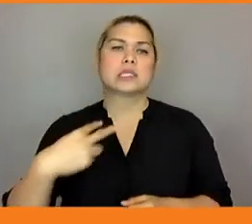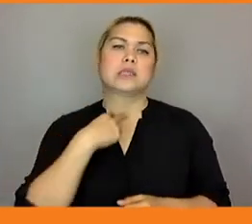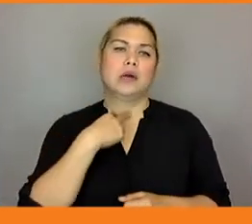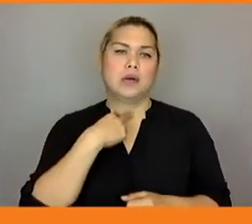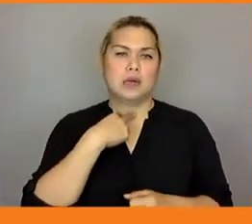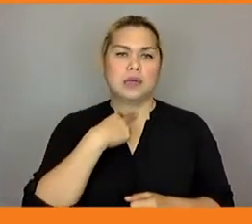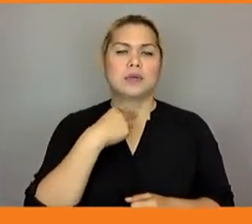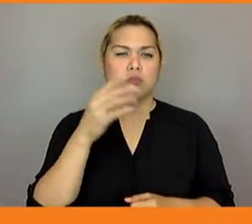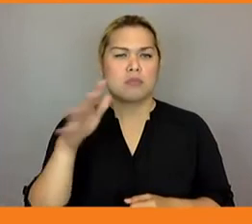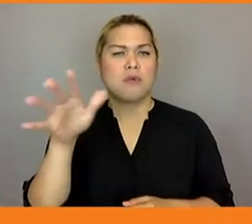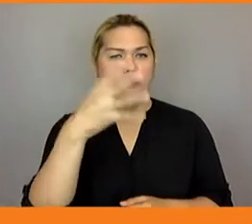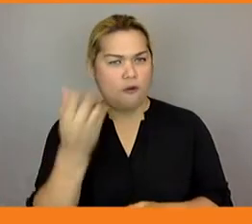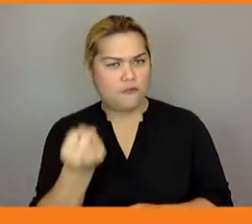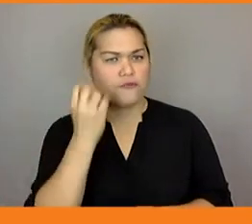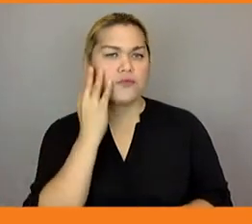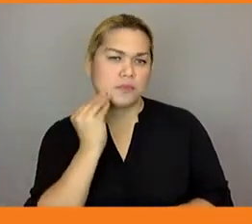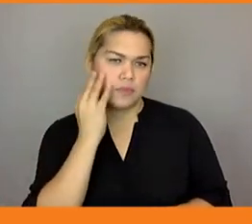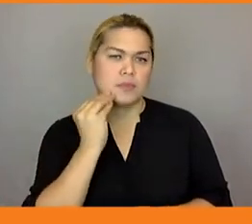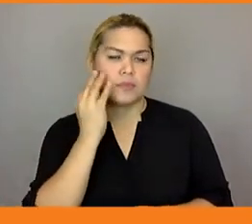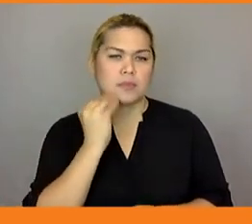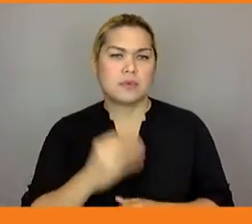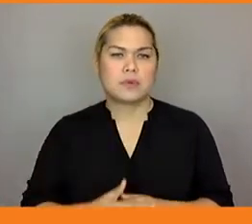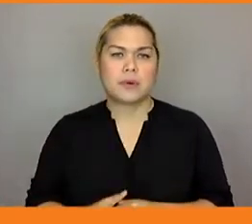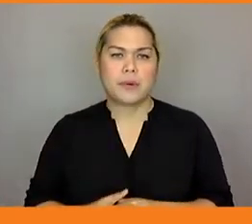that's the role of MDBs, including ADB.